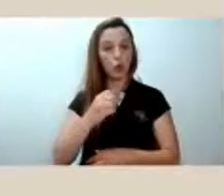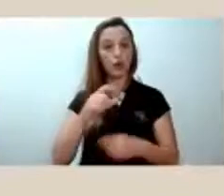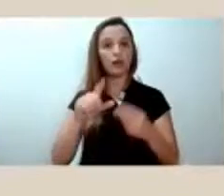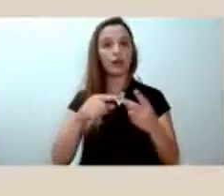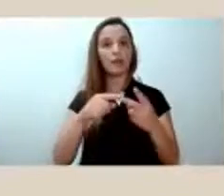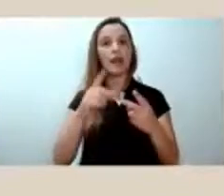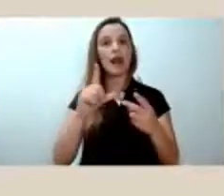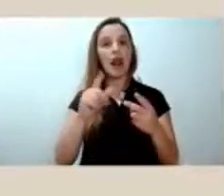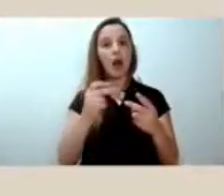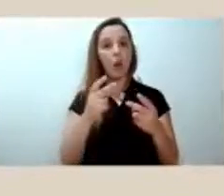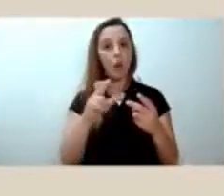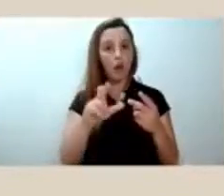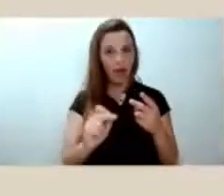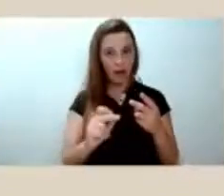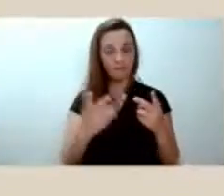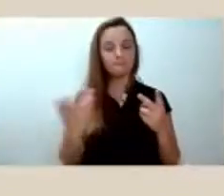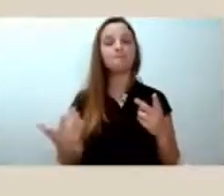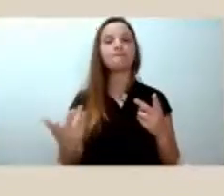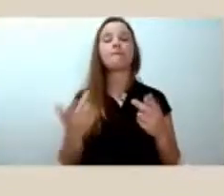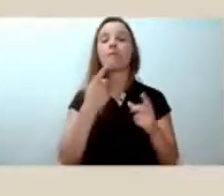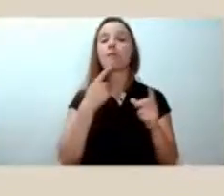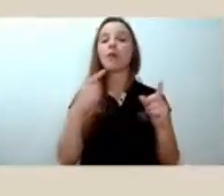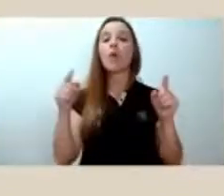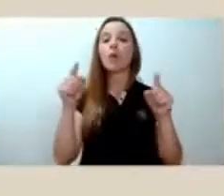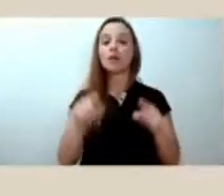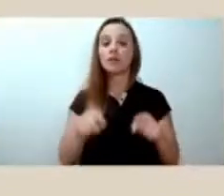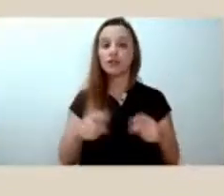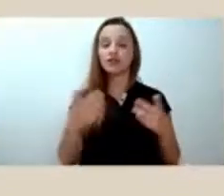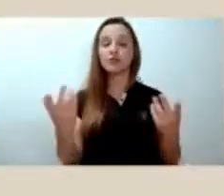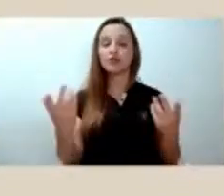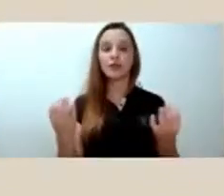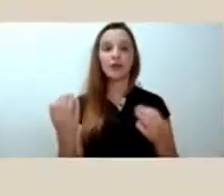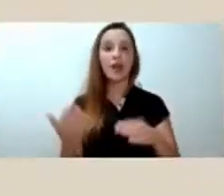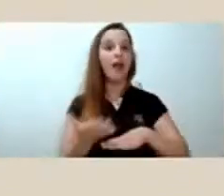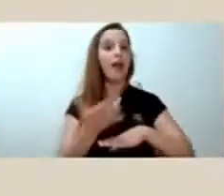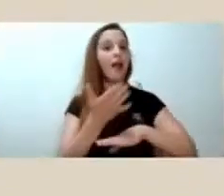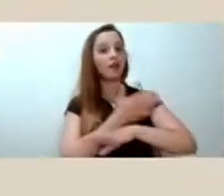E novamente, como aconteceu da outra vez,